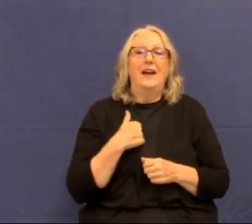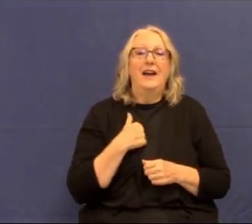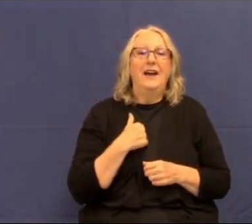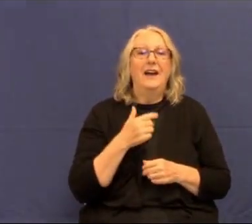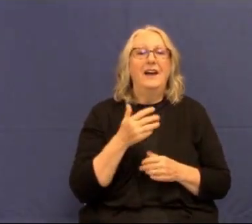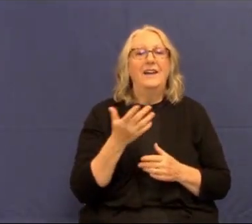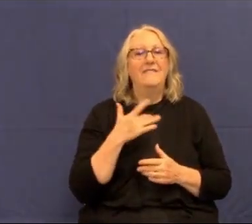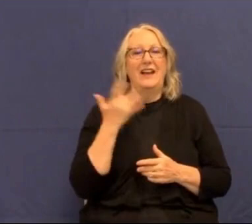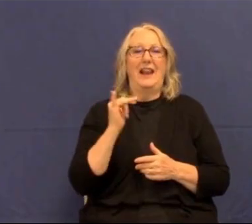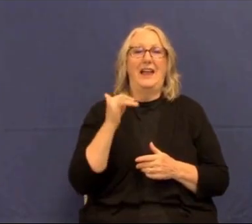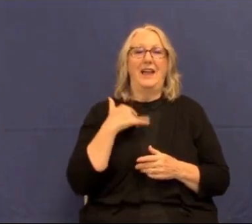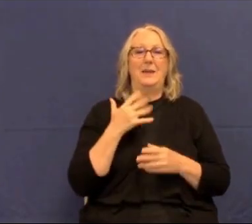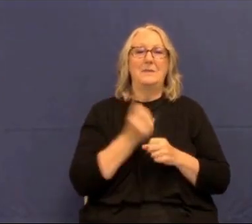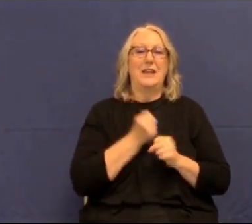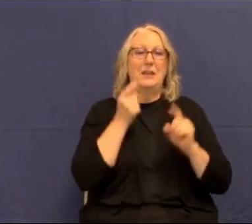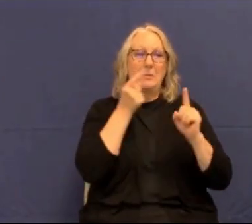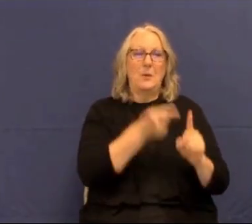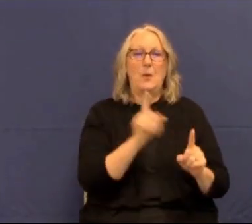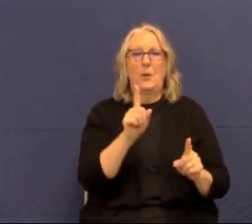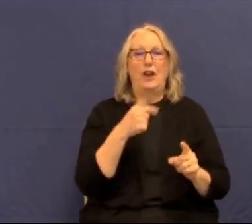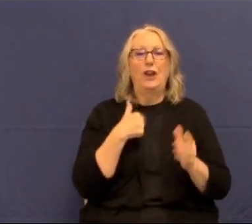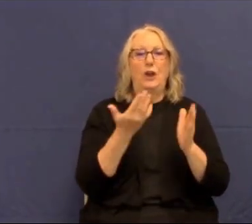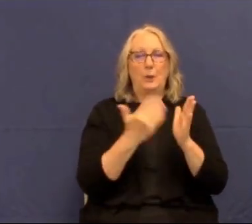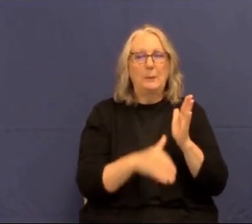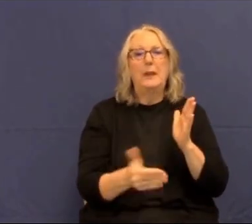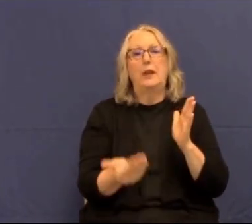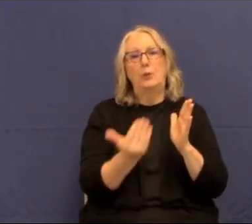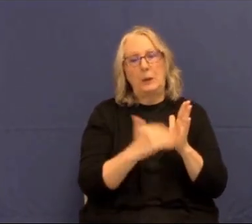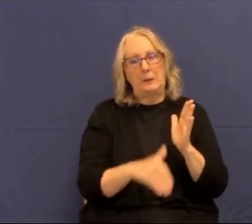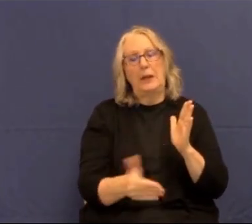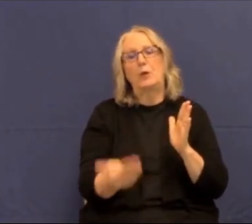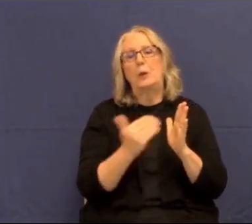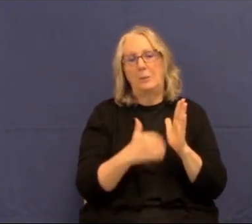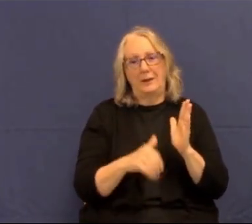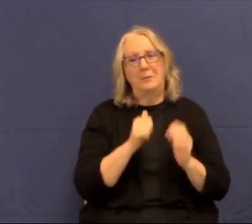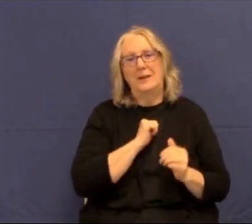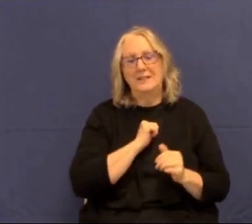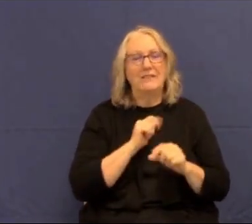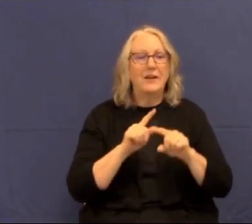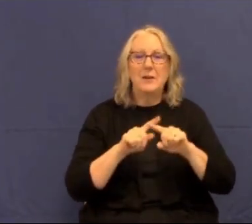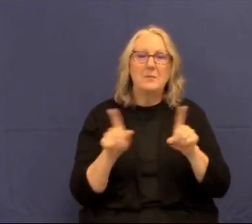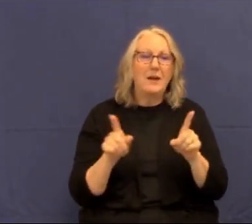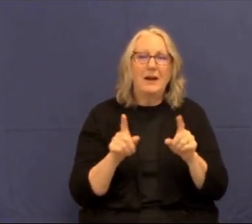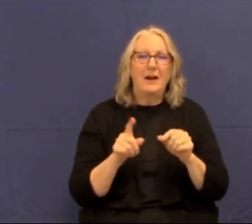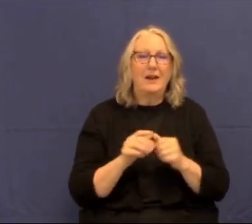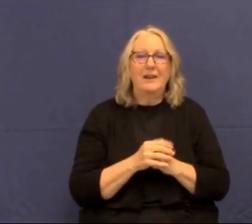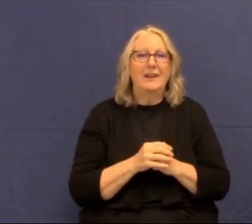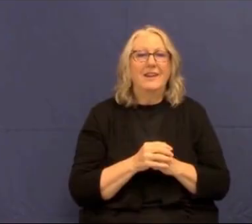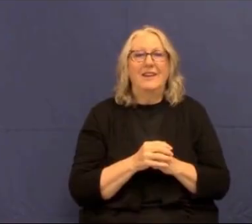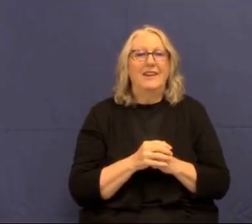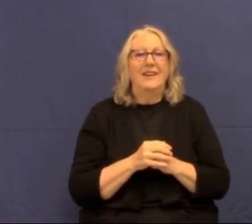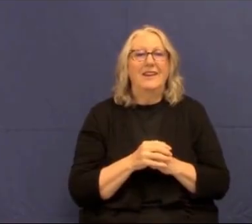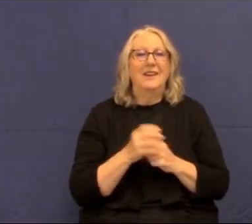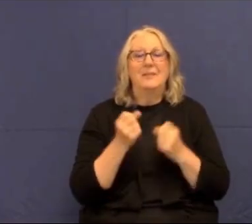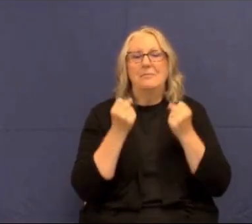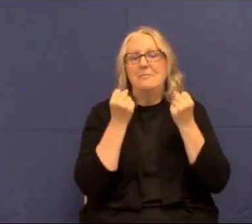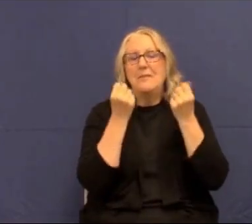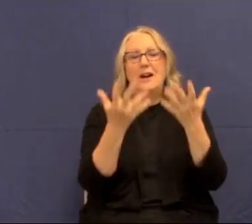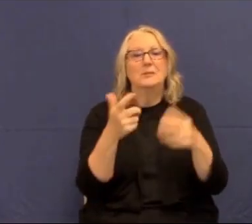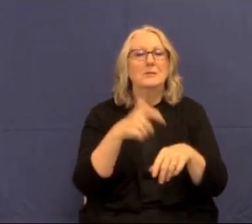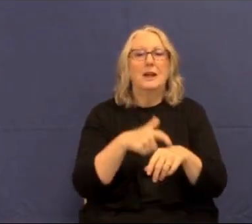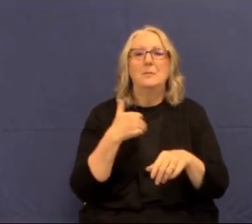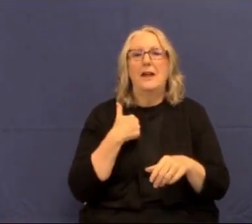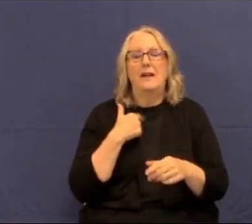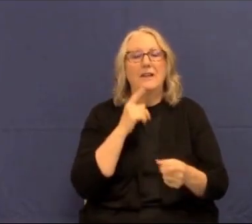Absolutely. Yeah, I almost feel like I'm getting to the point where I'm just repeating myself, but like you can ask my wife.